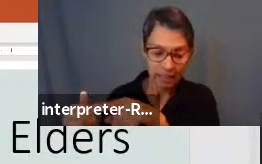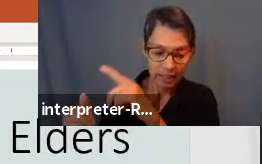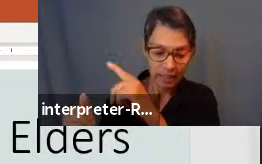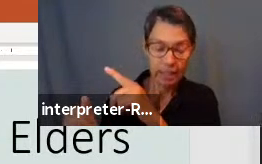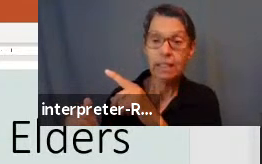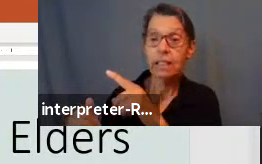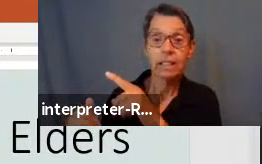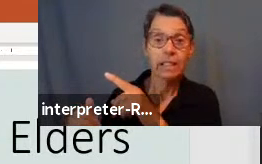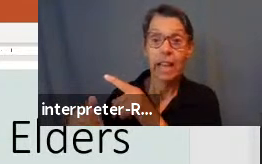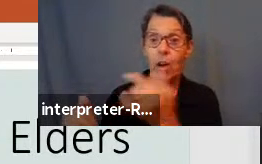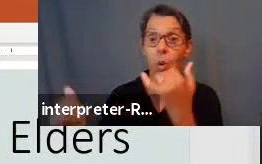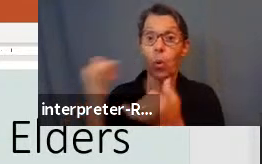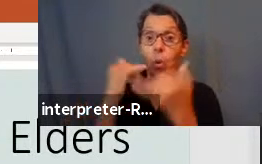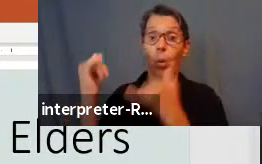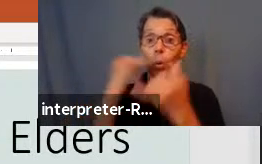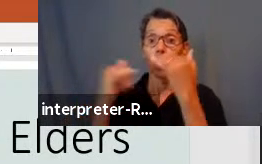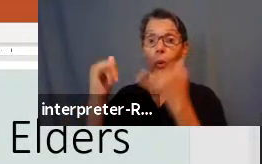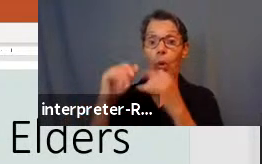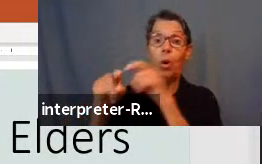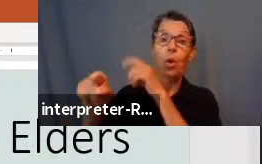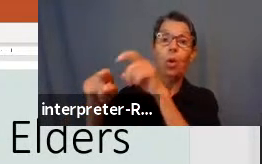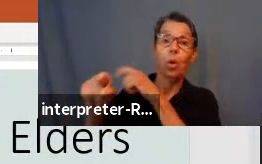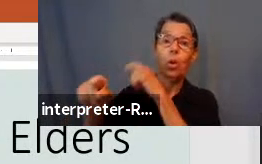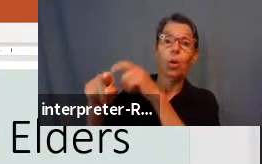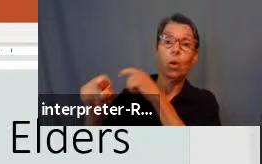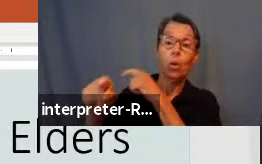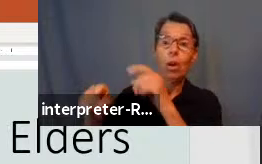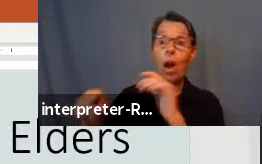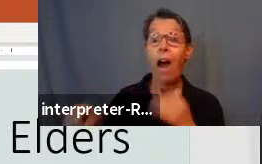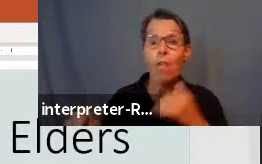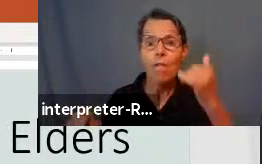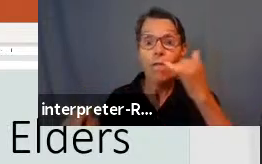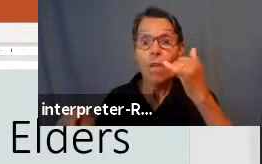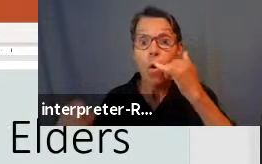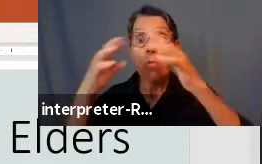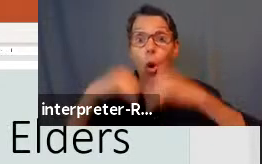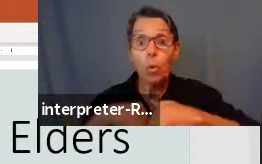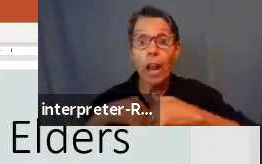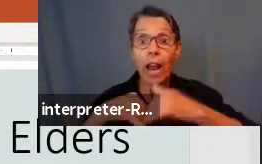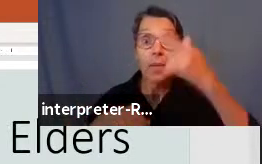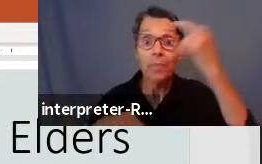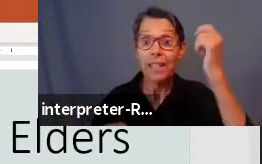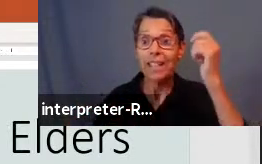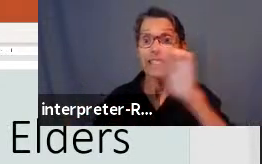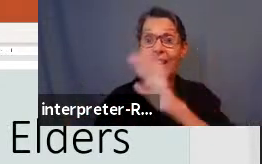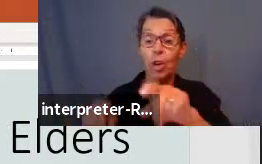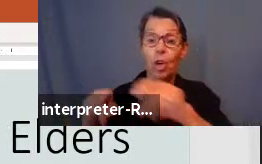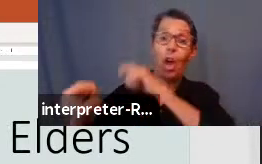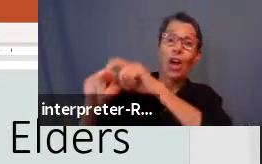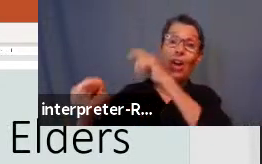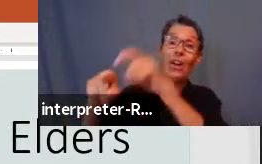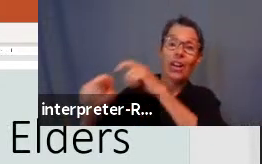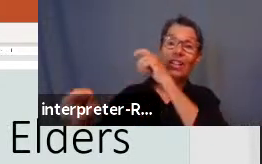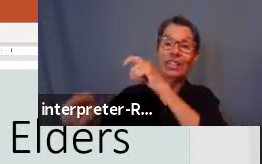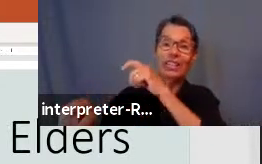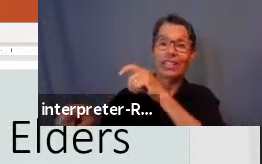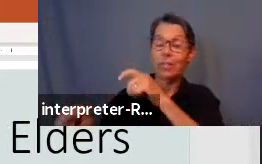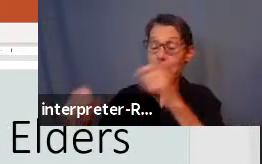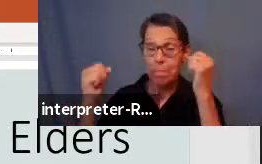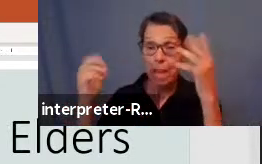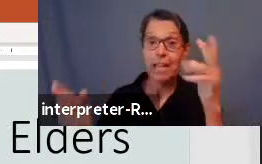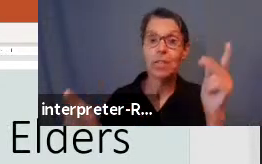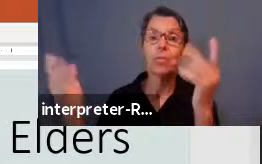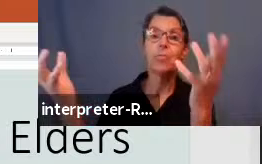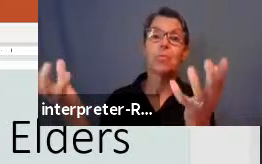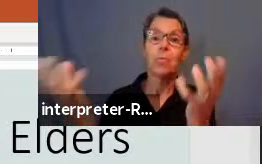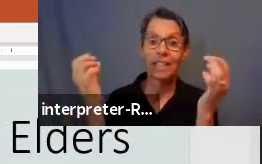our phone system down. That's how many people called us to try to get vaccinated that very first week. So that was amazing to see how many people were